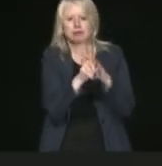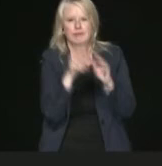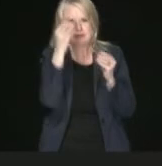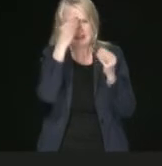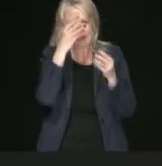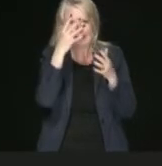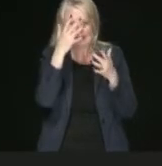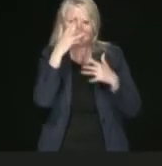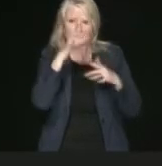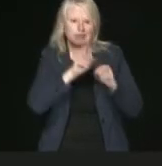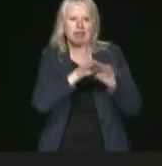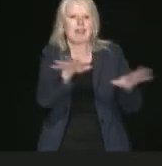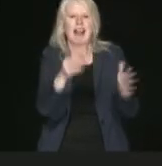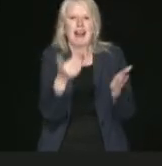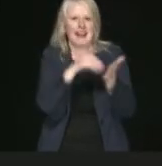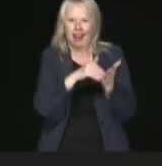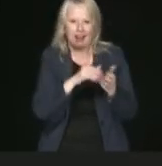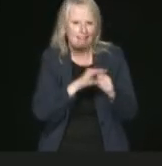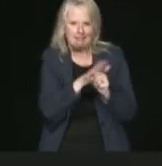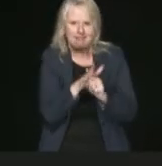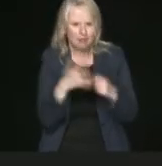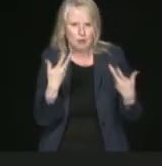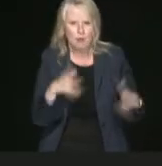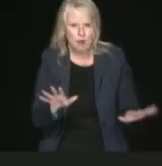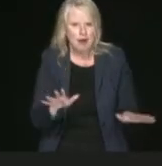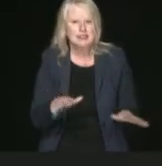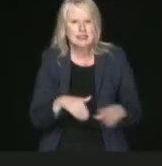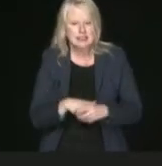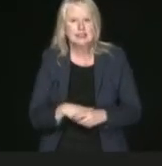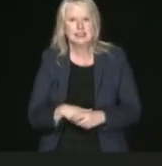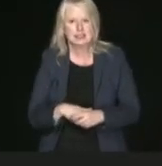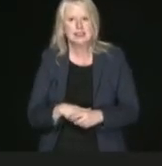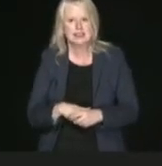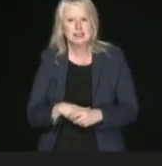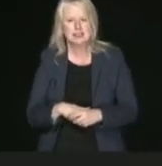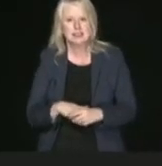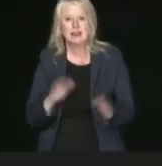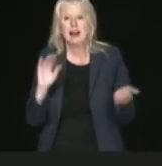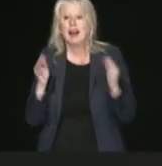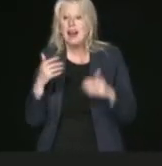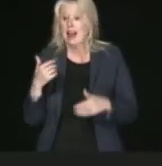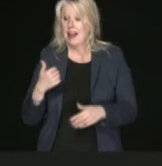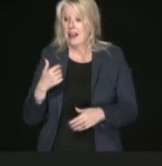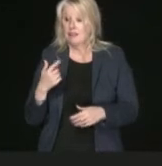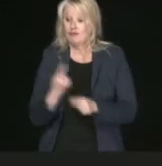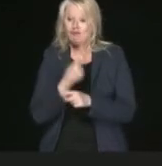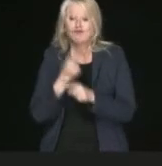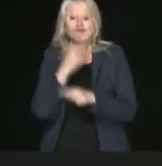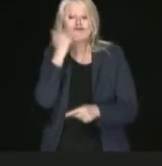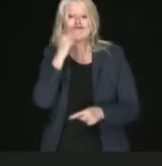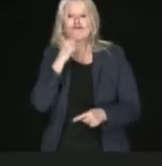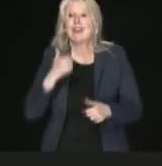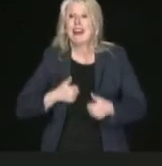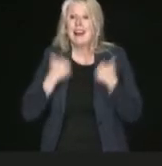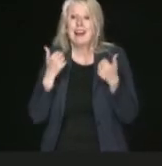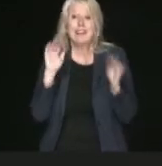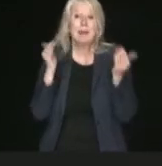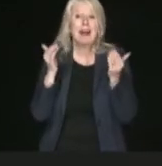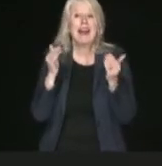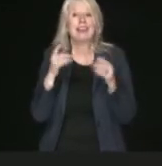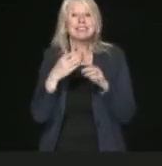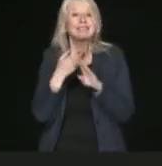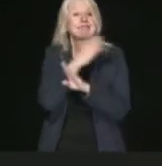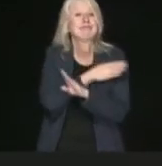the spread. And it won't be normality as we knew it before, but we will be able to do a great